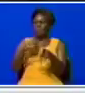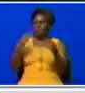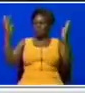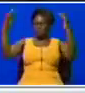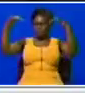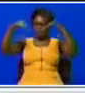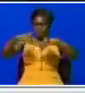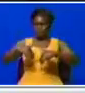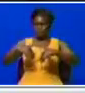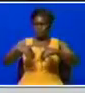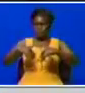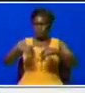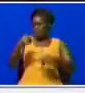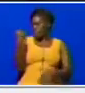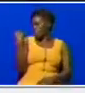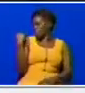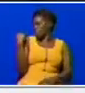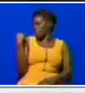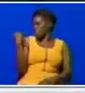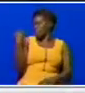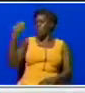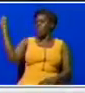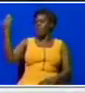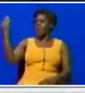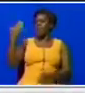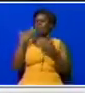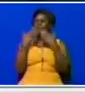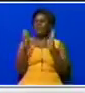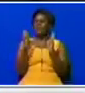give it until just a short while ago. And as soon as they finished,